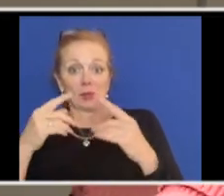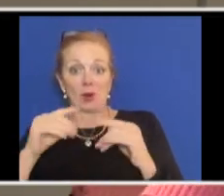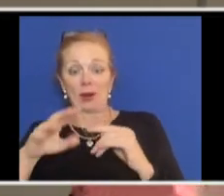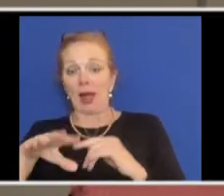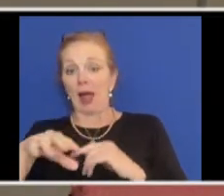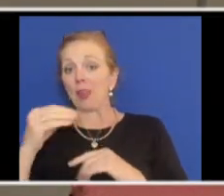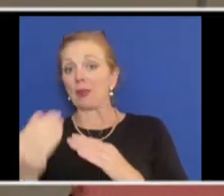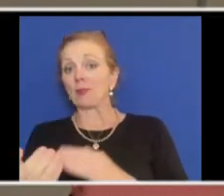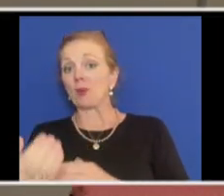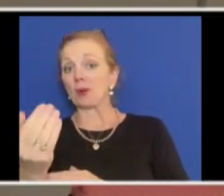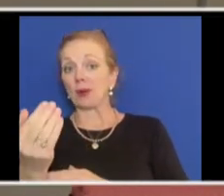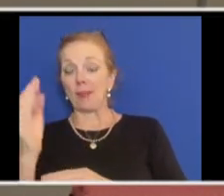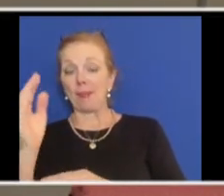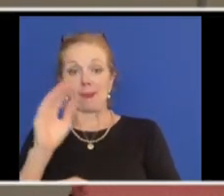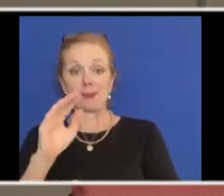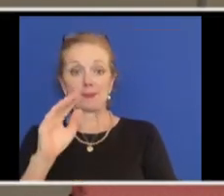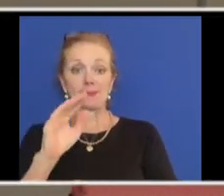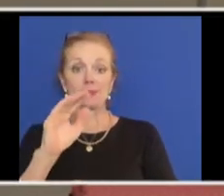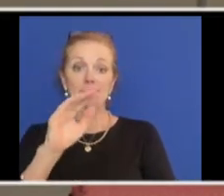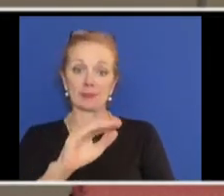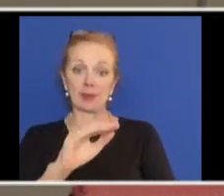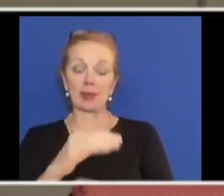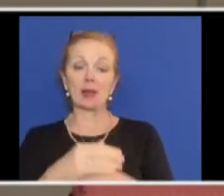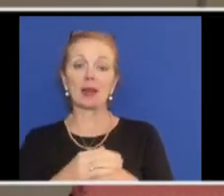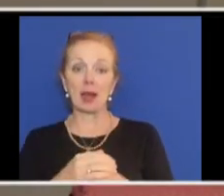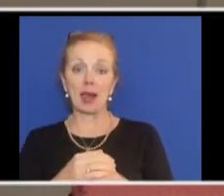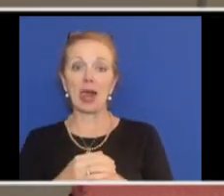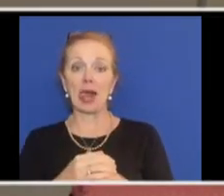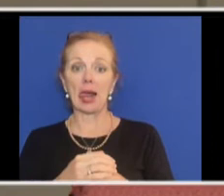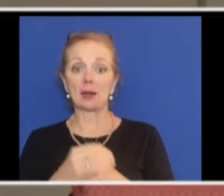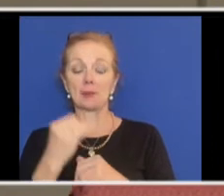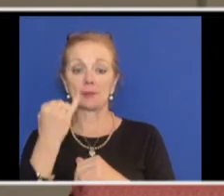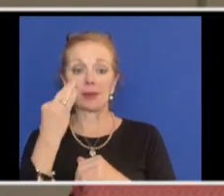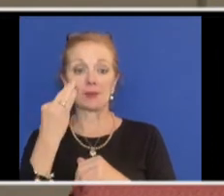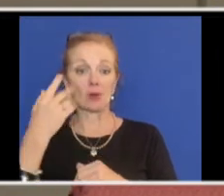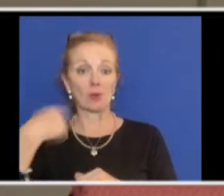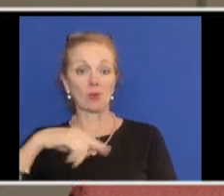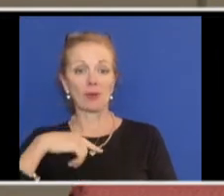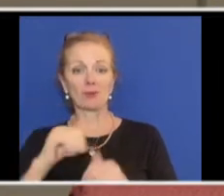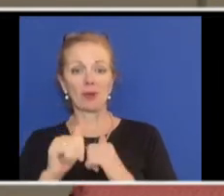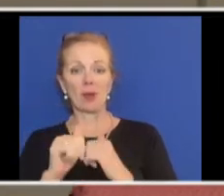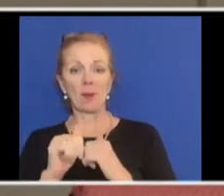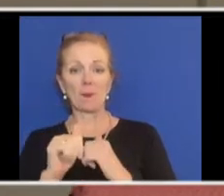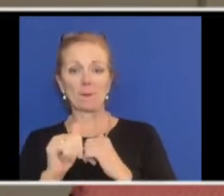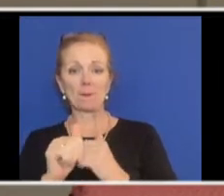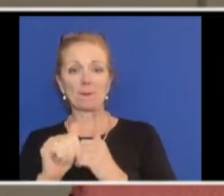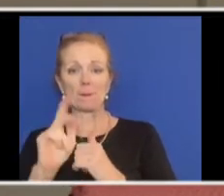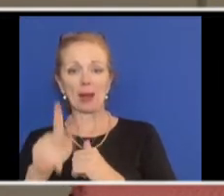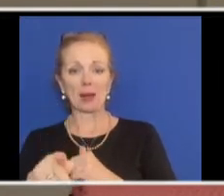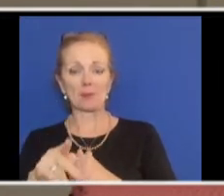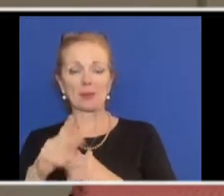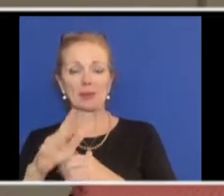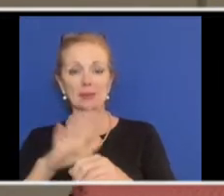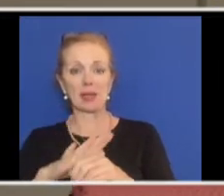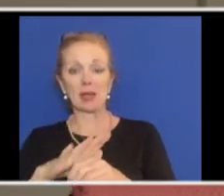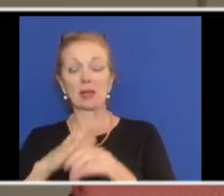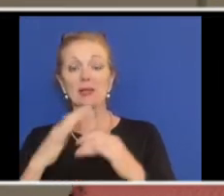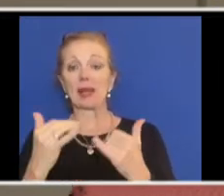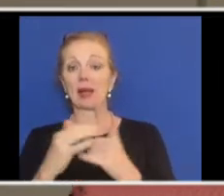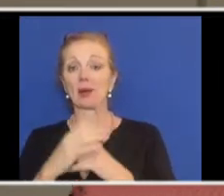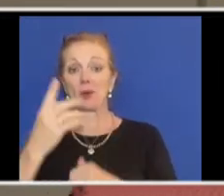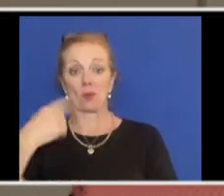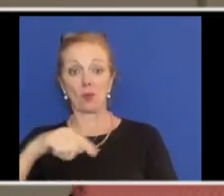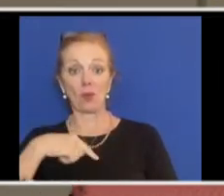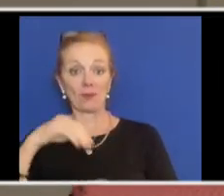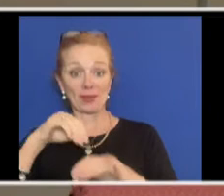in the mornings in the afternoons in the evening if we have backup in this area now we have